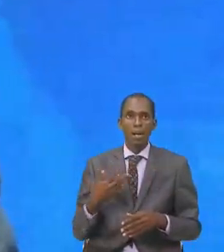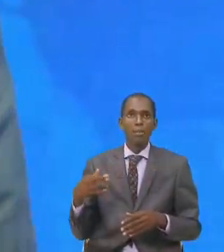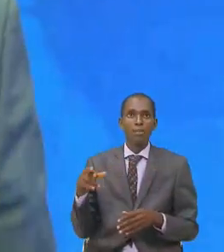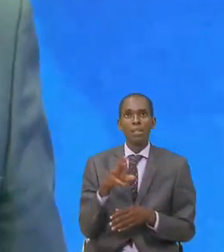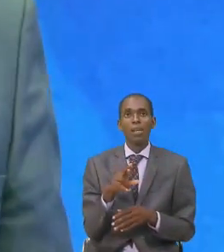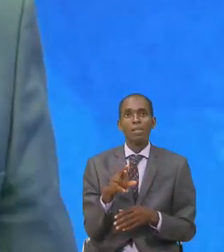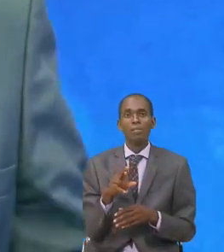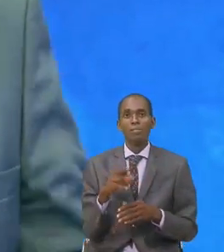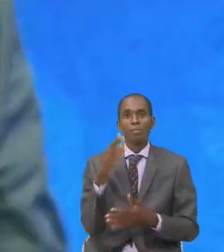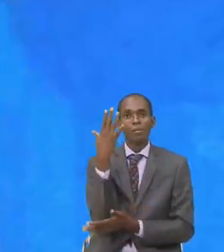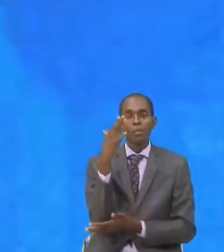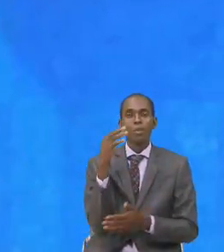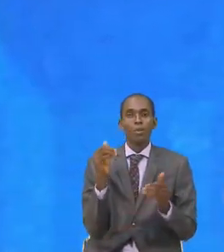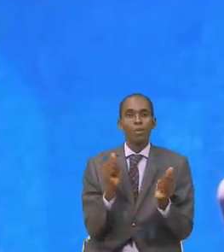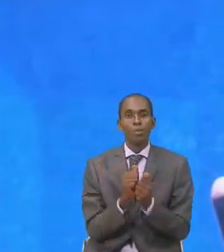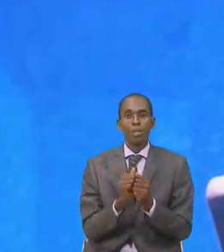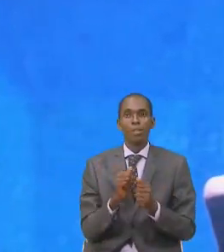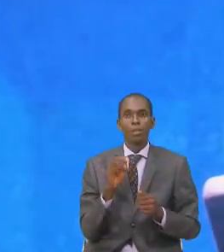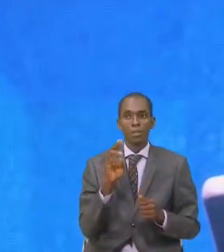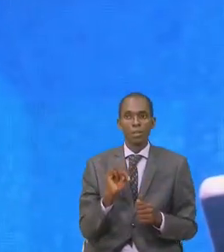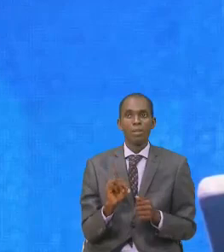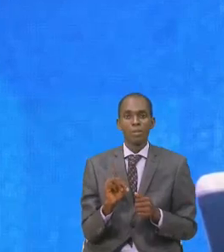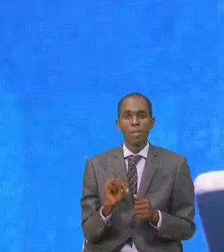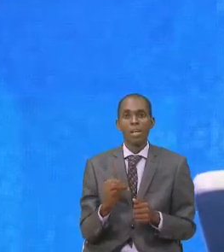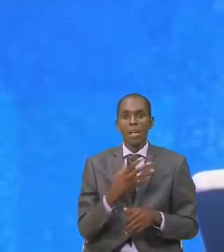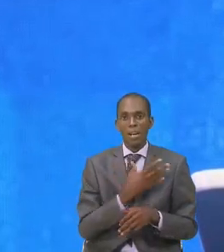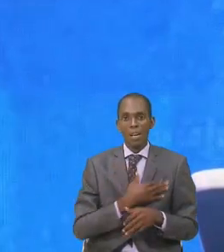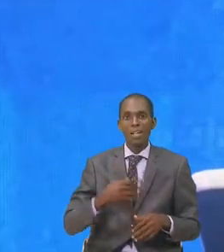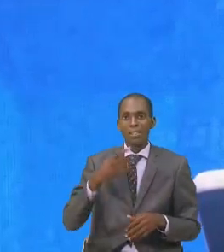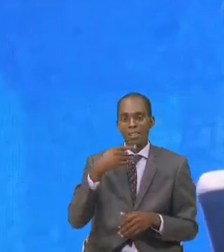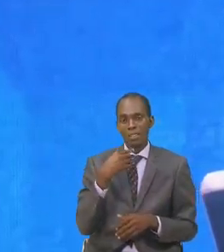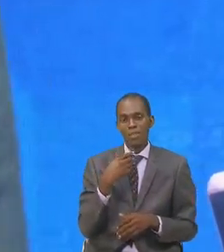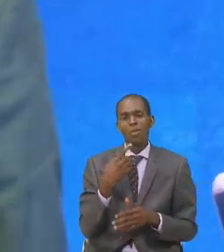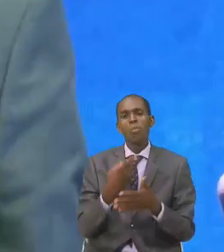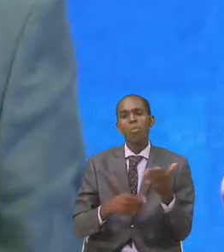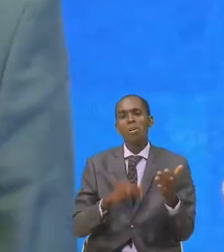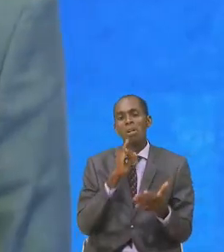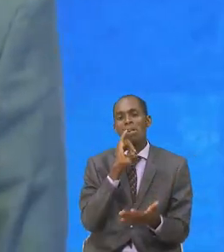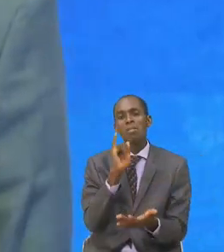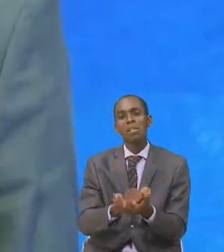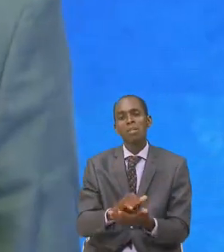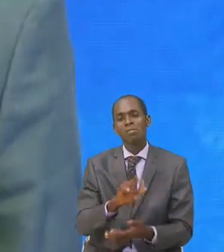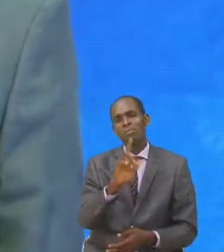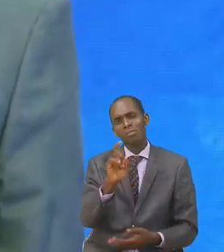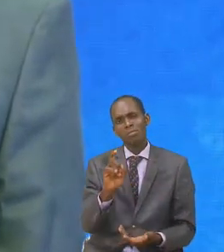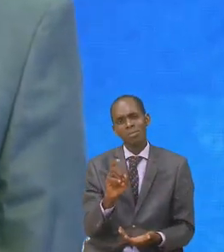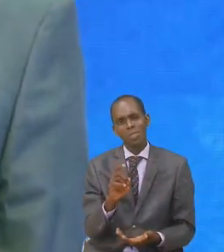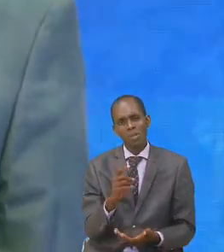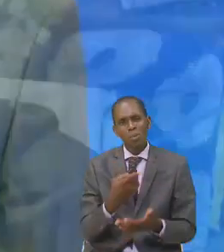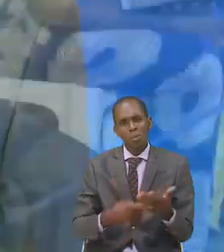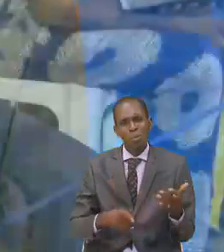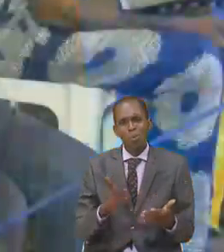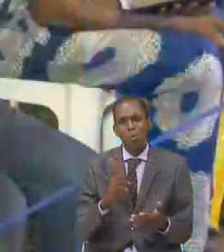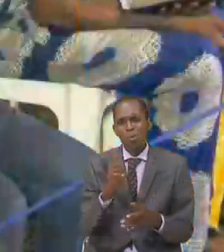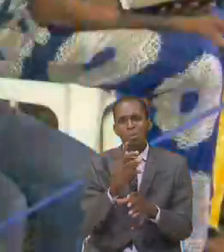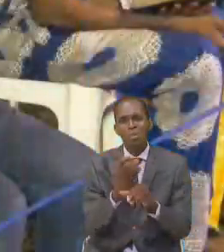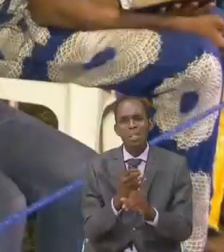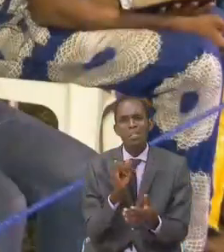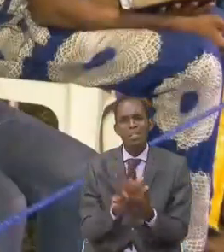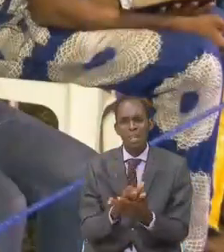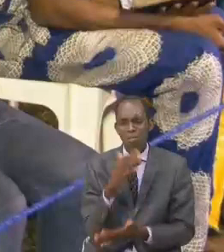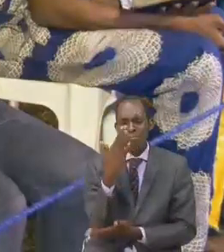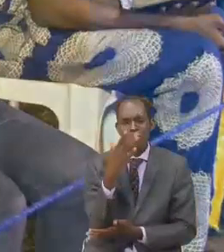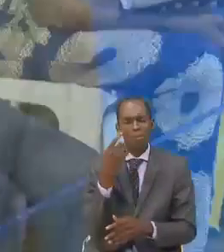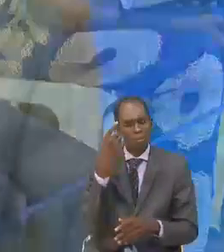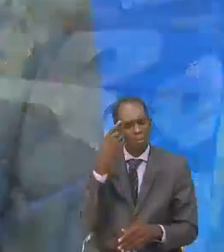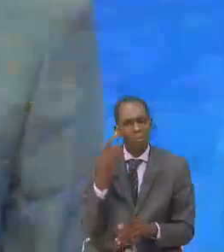before God, and they had their fig leaves on them, he looked at them and he said, what is